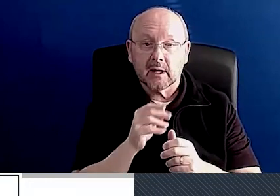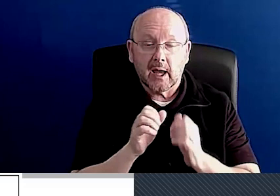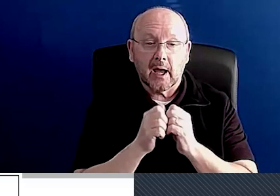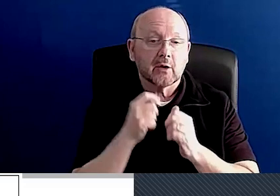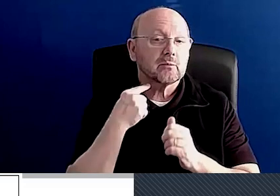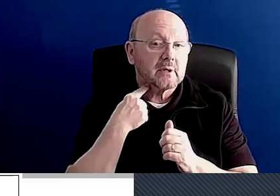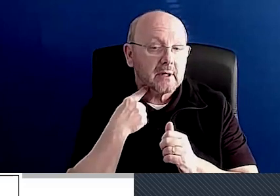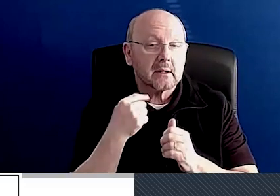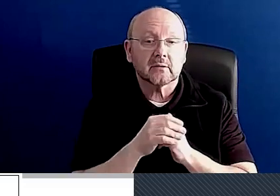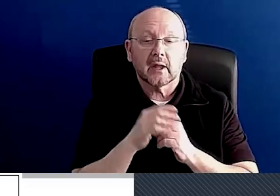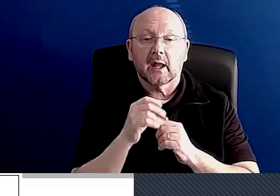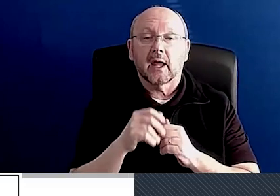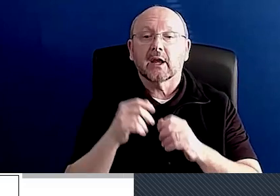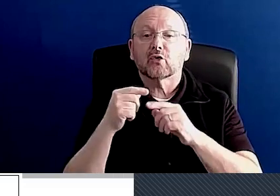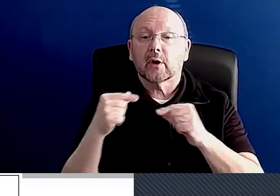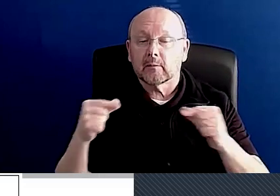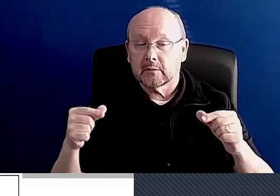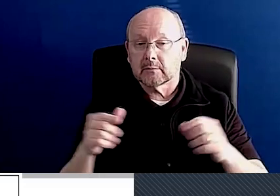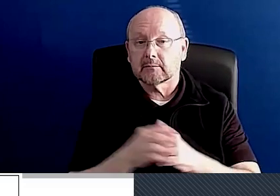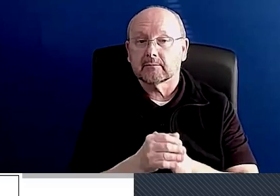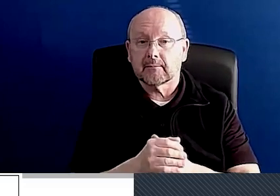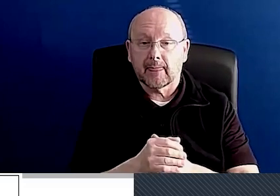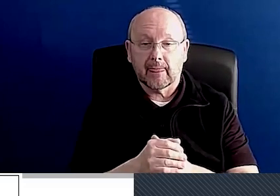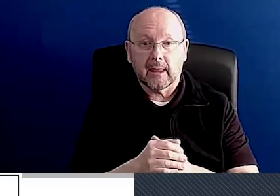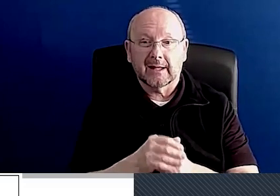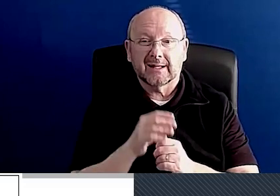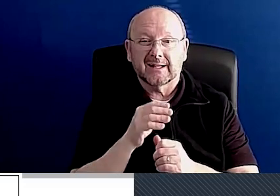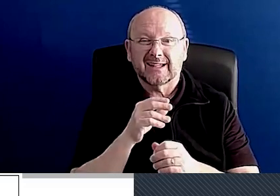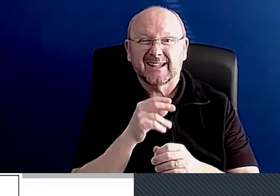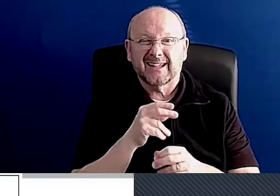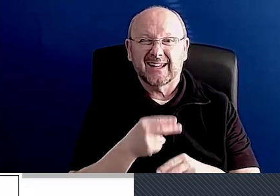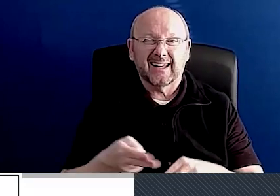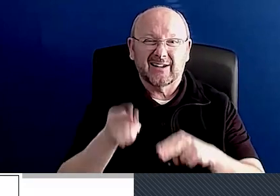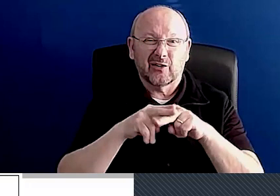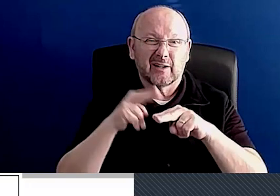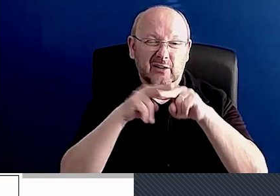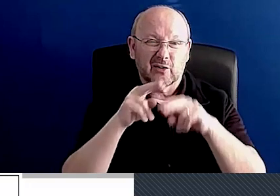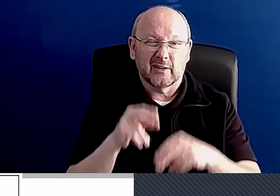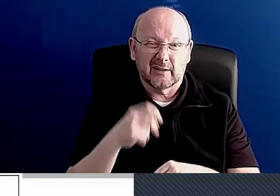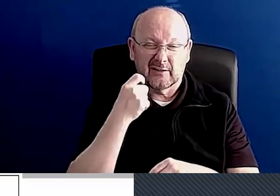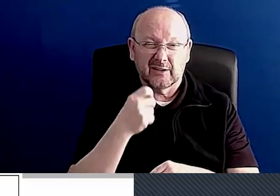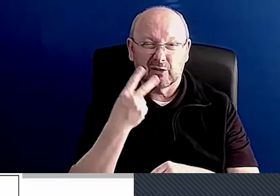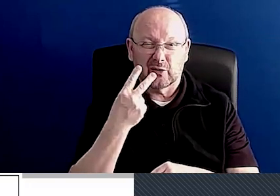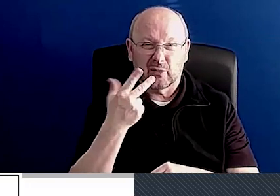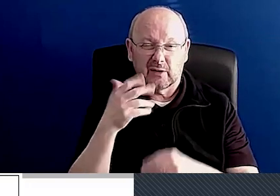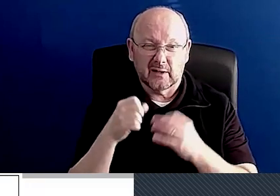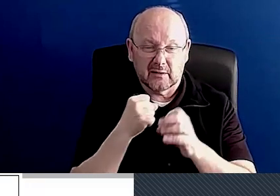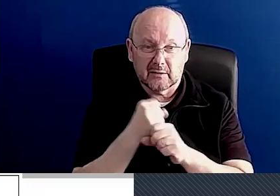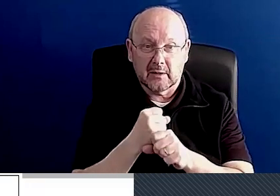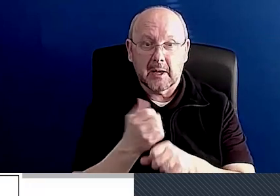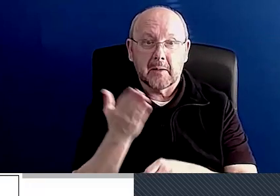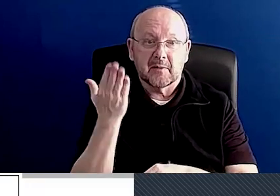grammar. These offerings have really expanded over the last 2 or 3 years. Before, we really just used to